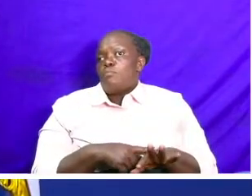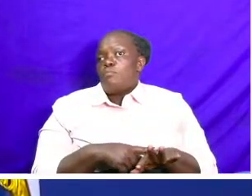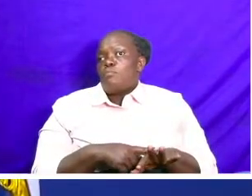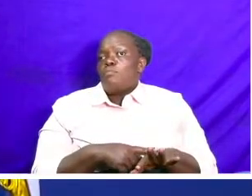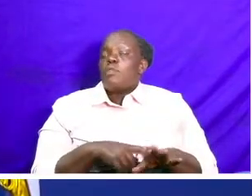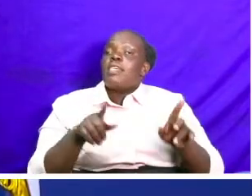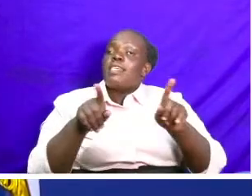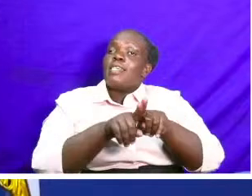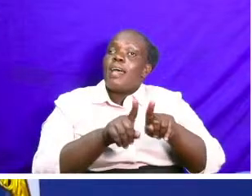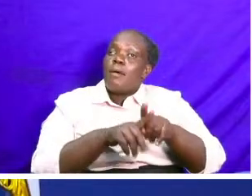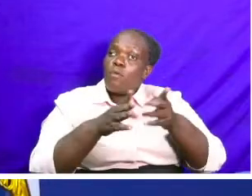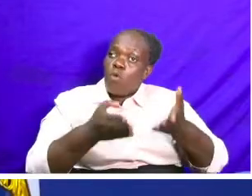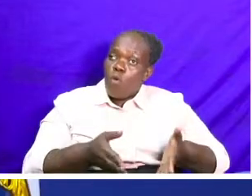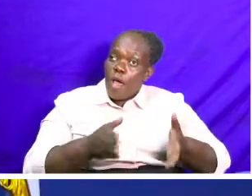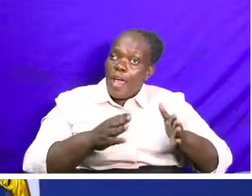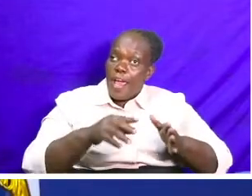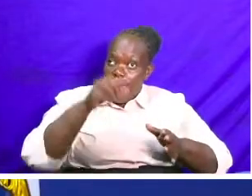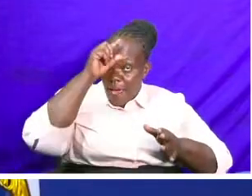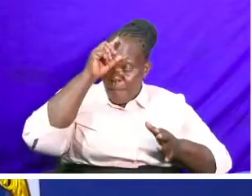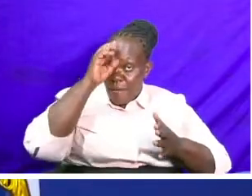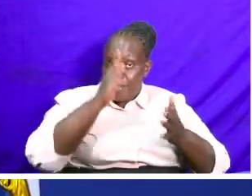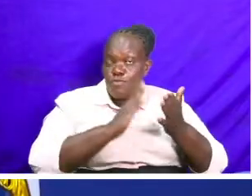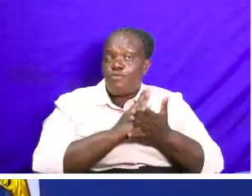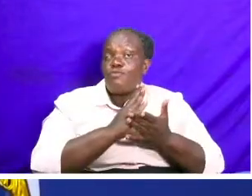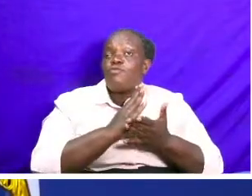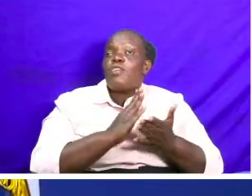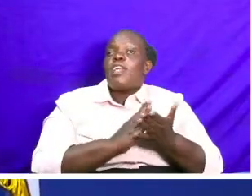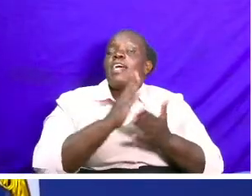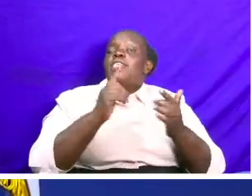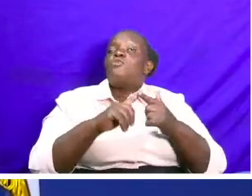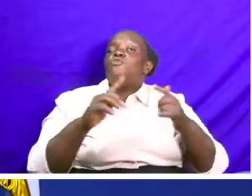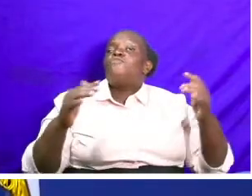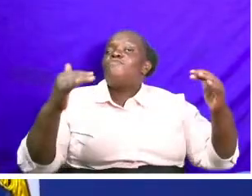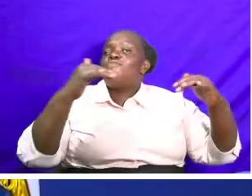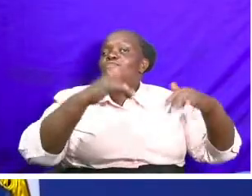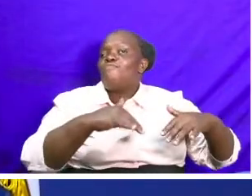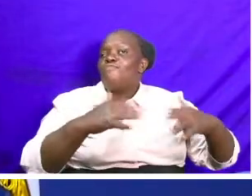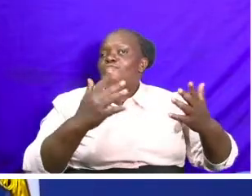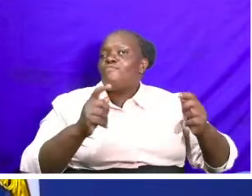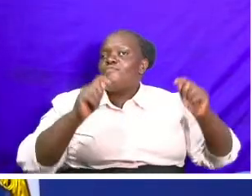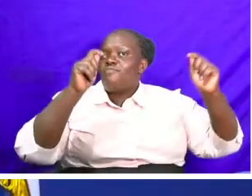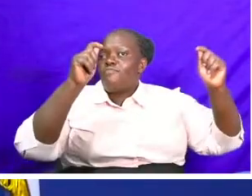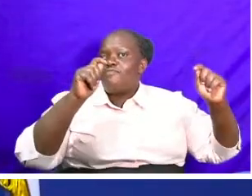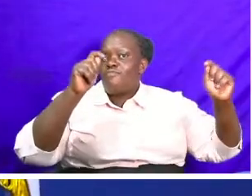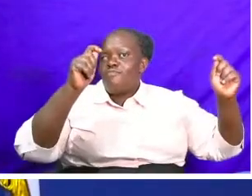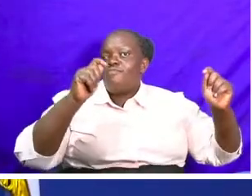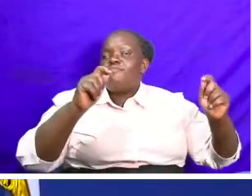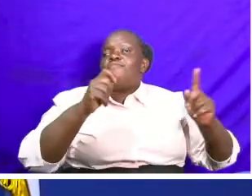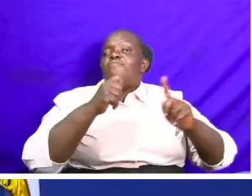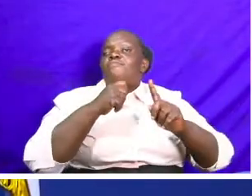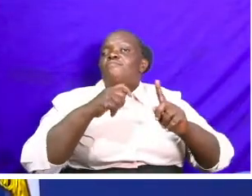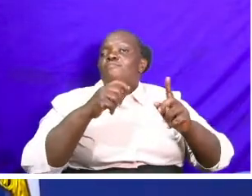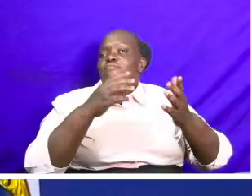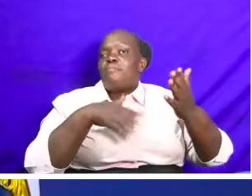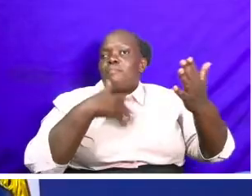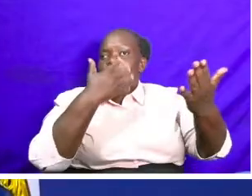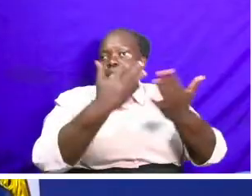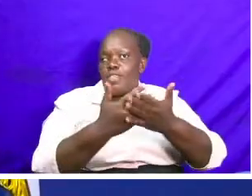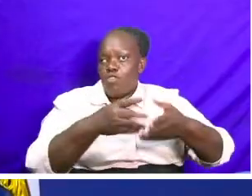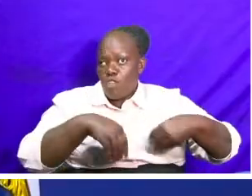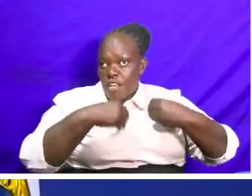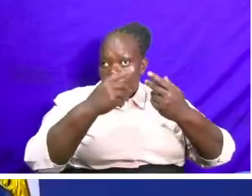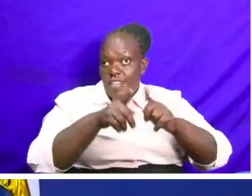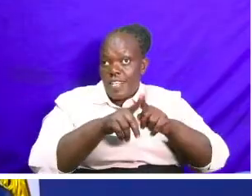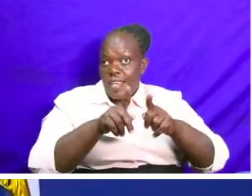In the same manner, the government reaffirms that the right to assemble, demonstrate, picket, and present petitions is